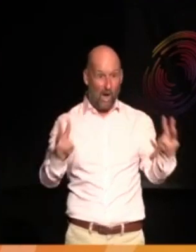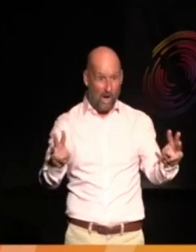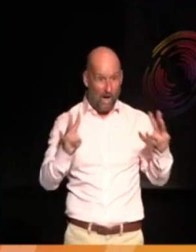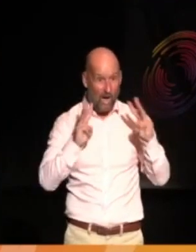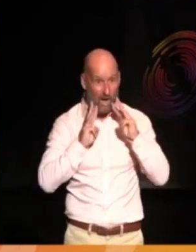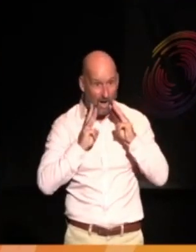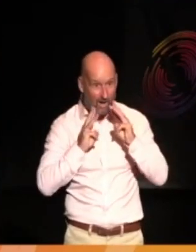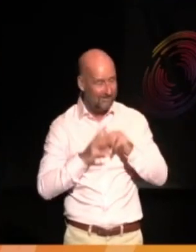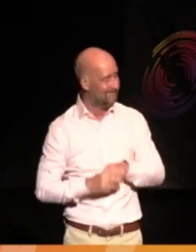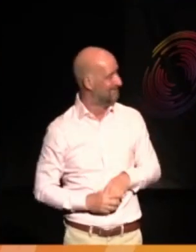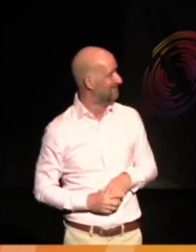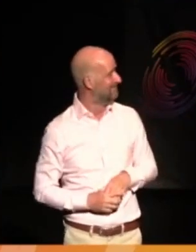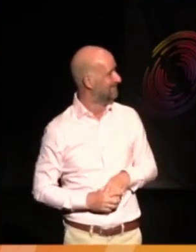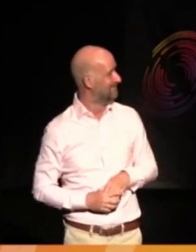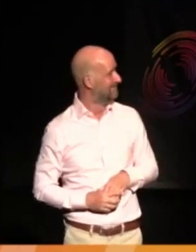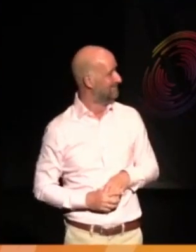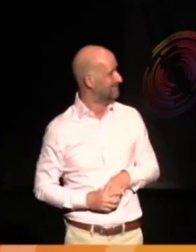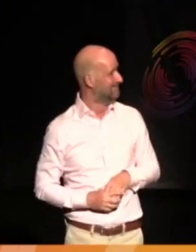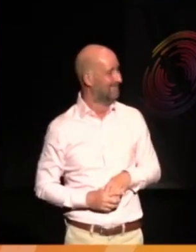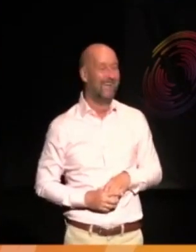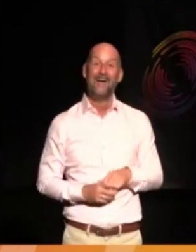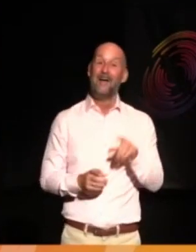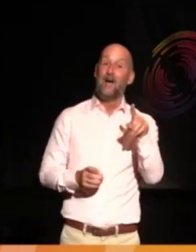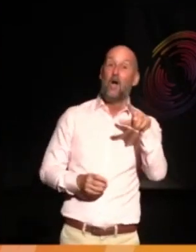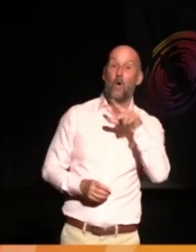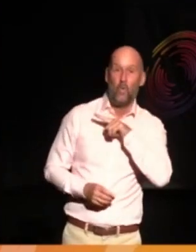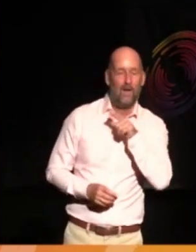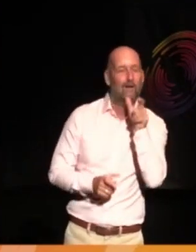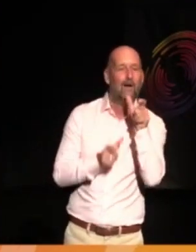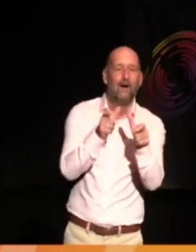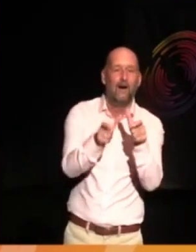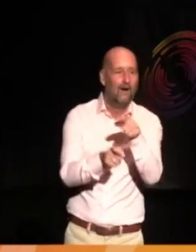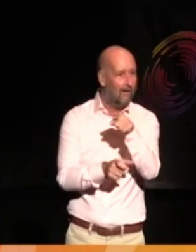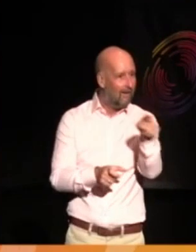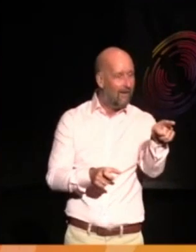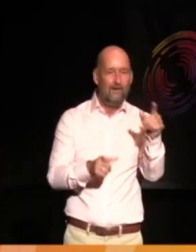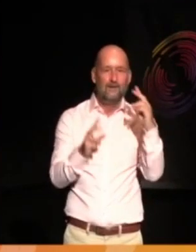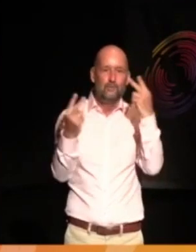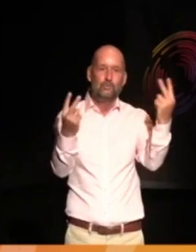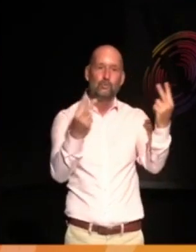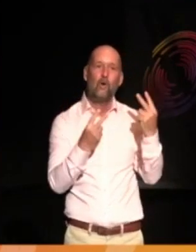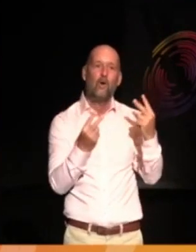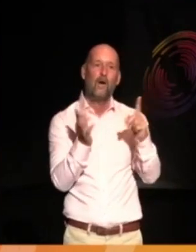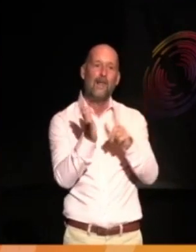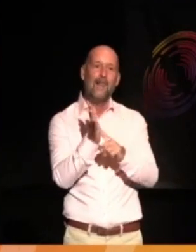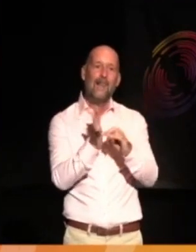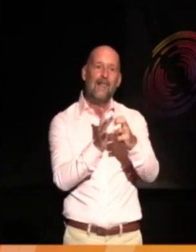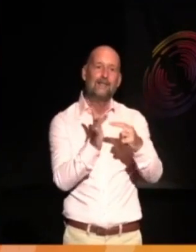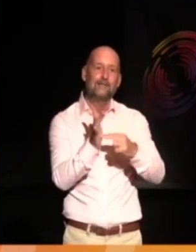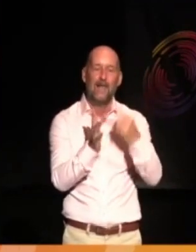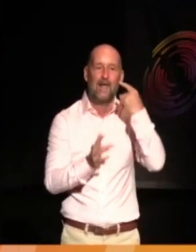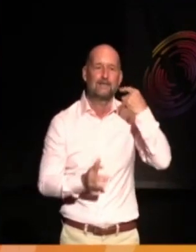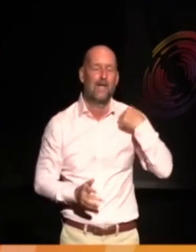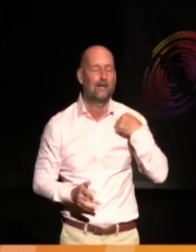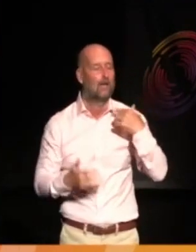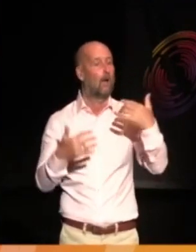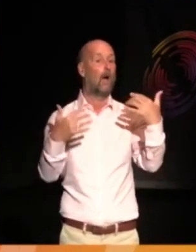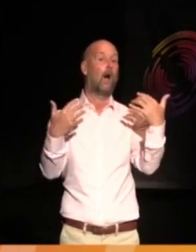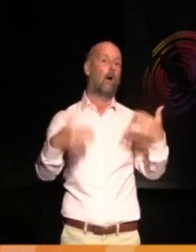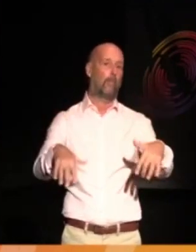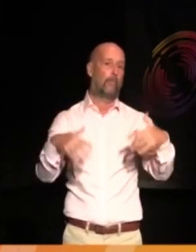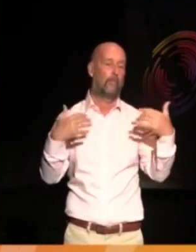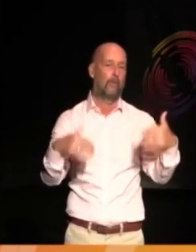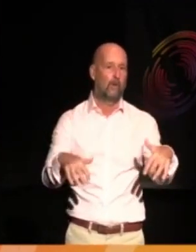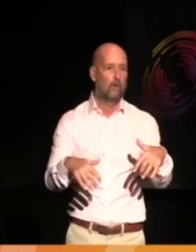wah? Okay. Because, those of you who weren't here to see Linton being absolutely amazing,